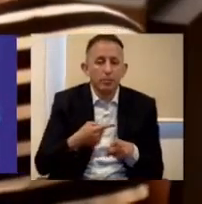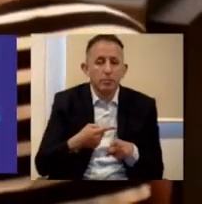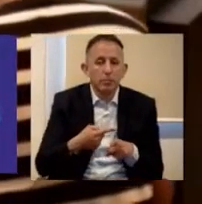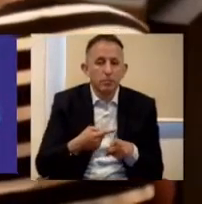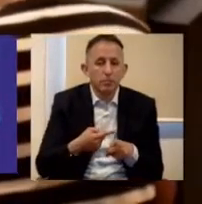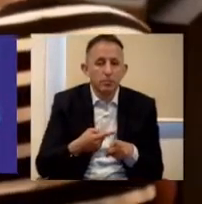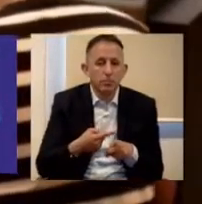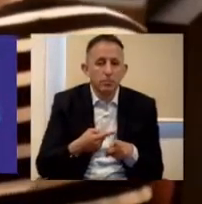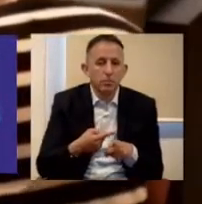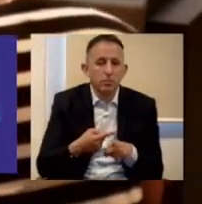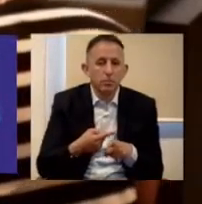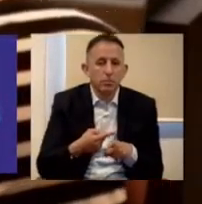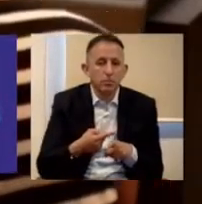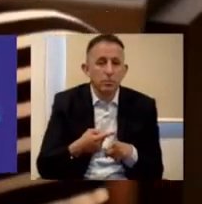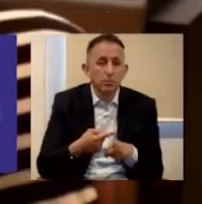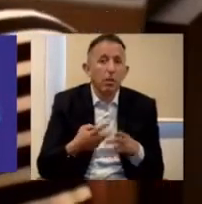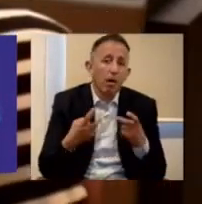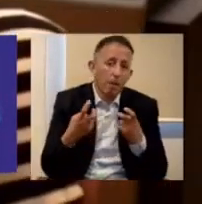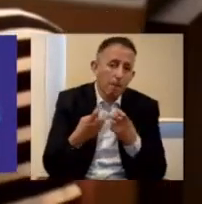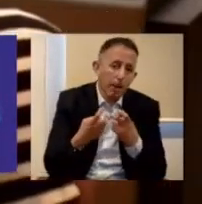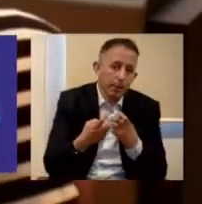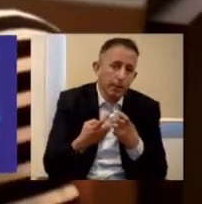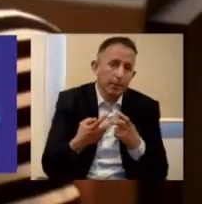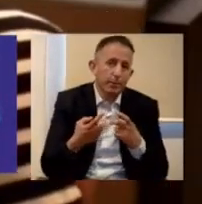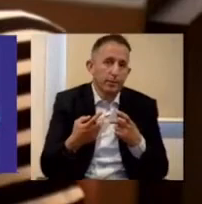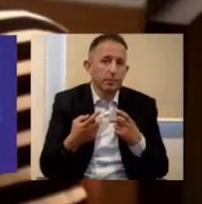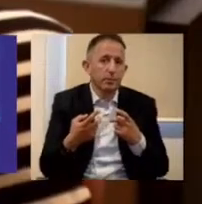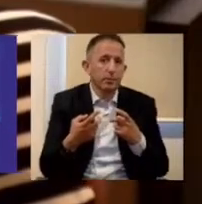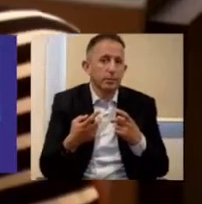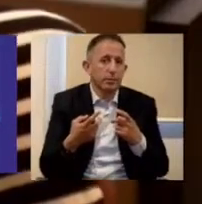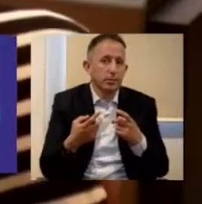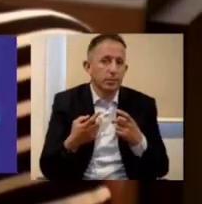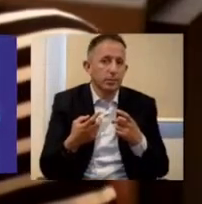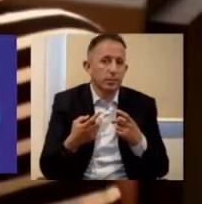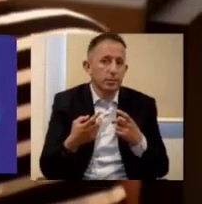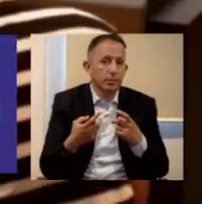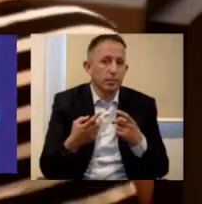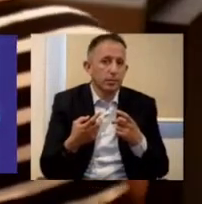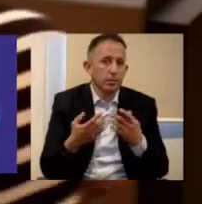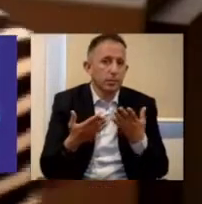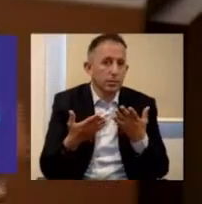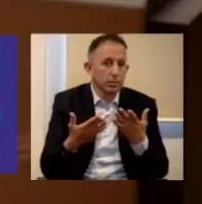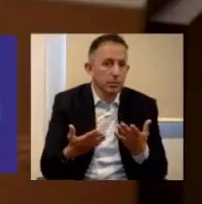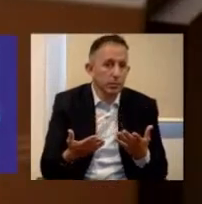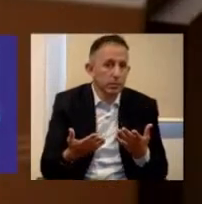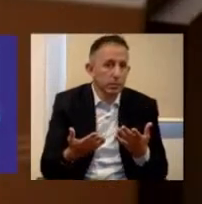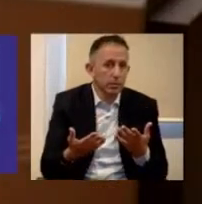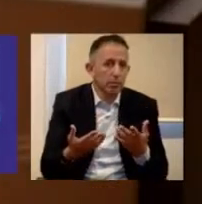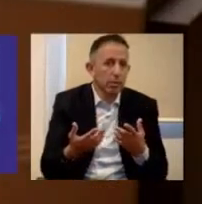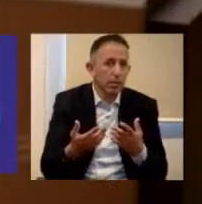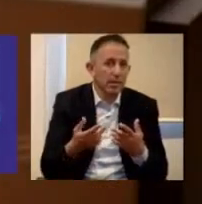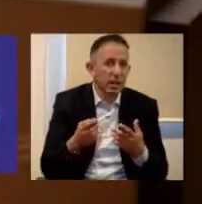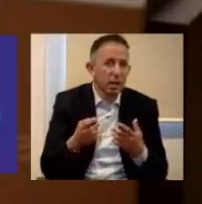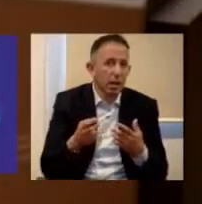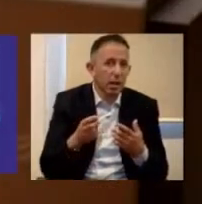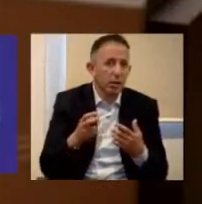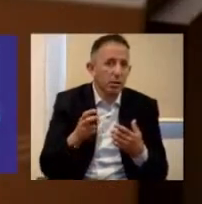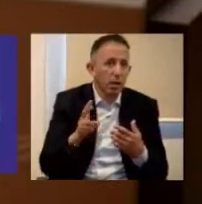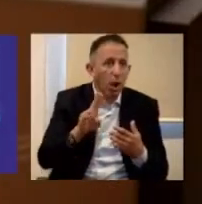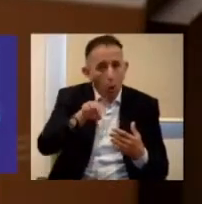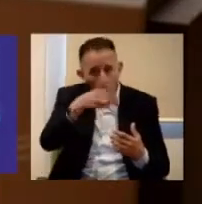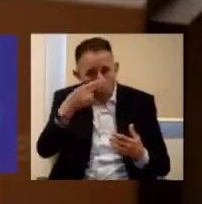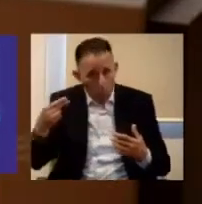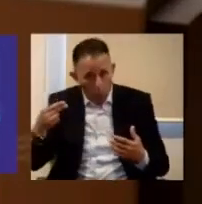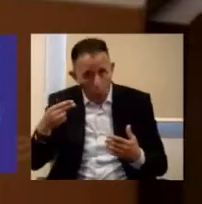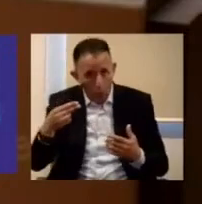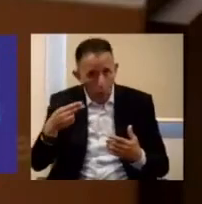€100. So we have a hard time really staying ahead and understanding where we stand and being of